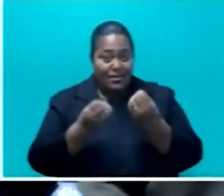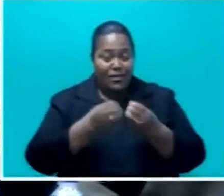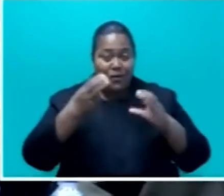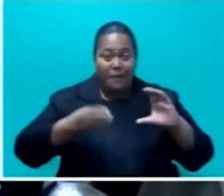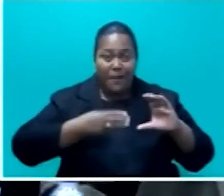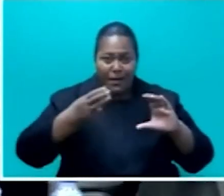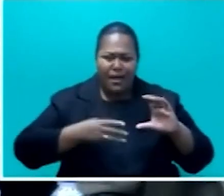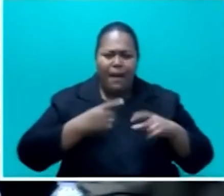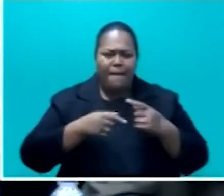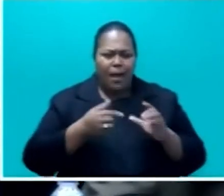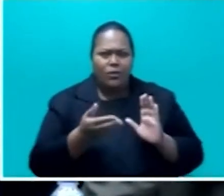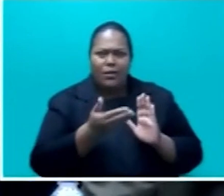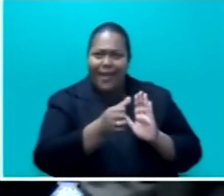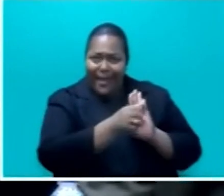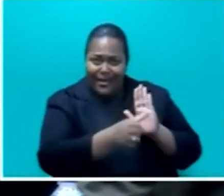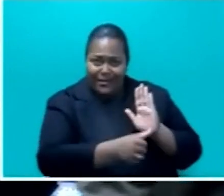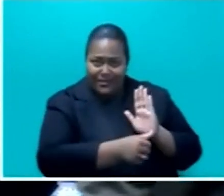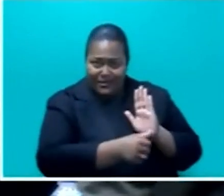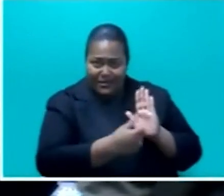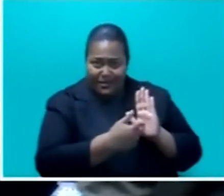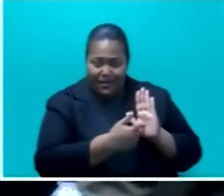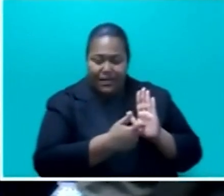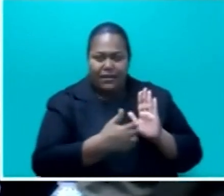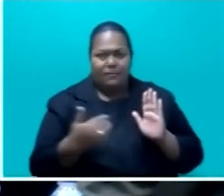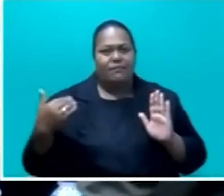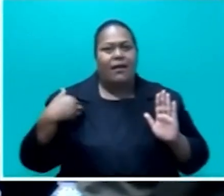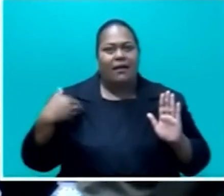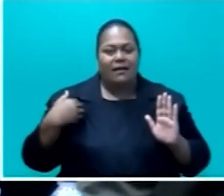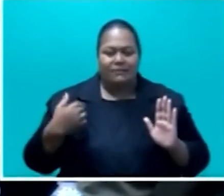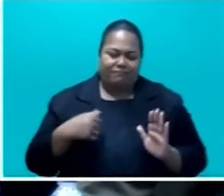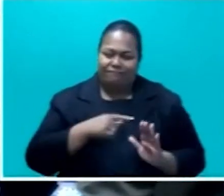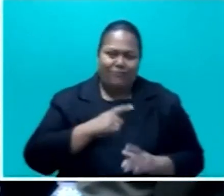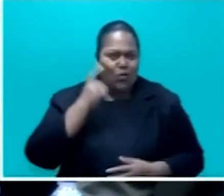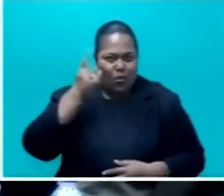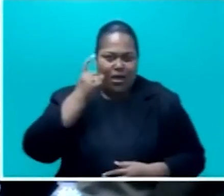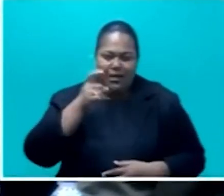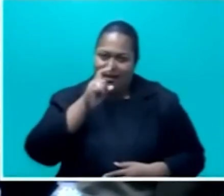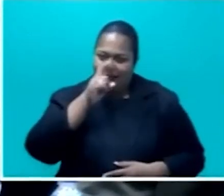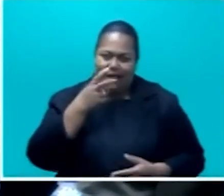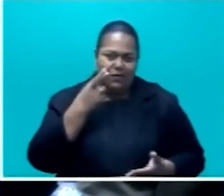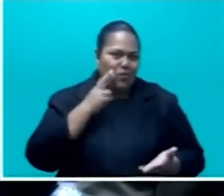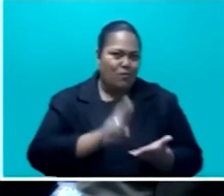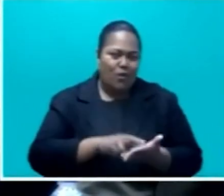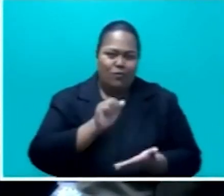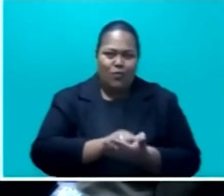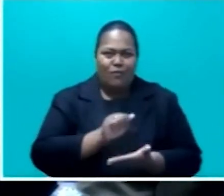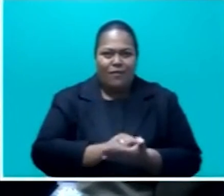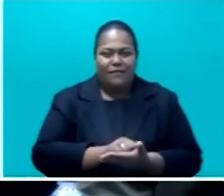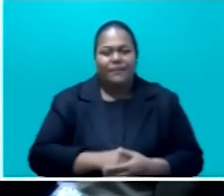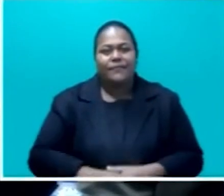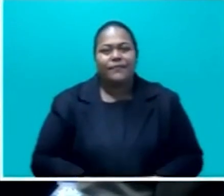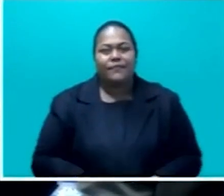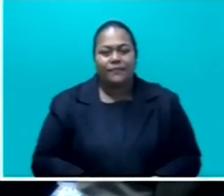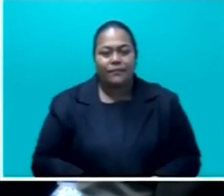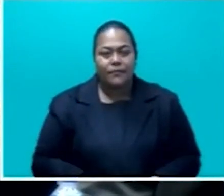framework impacted their willingness to report on some issues," unquote.